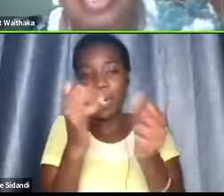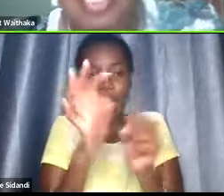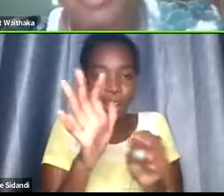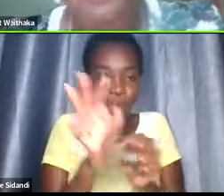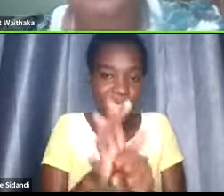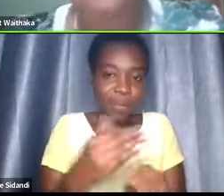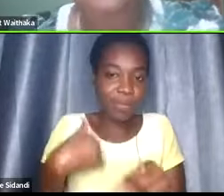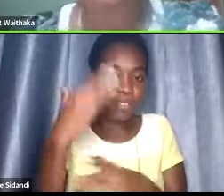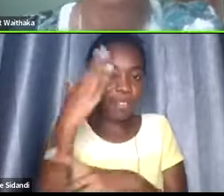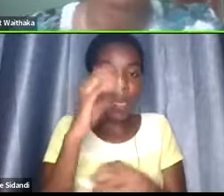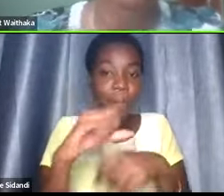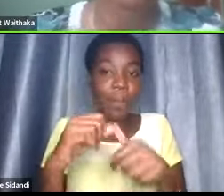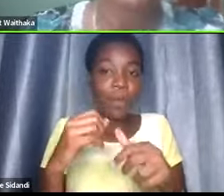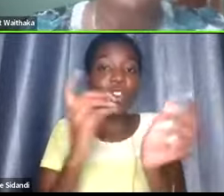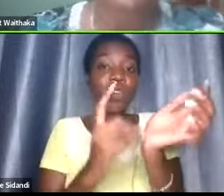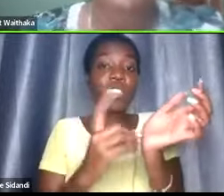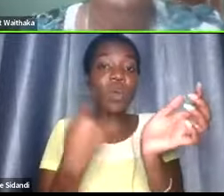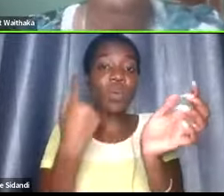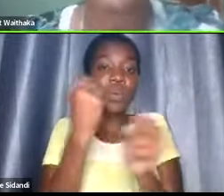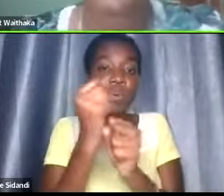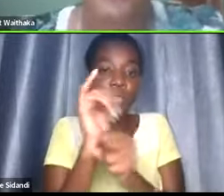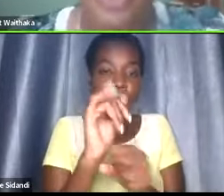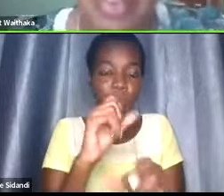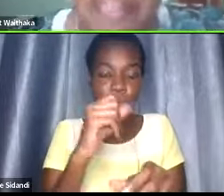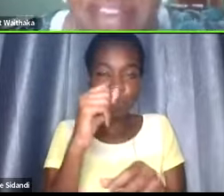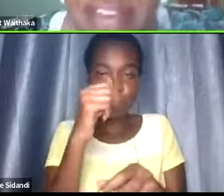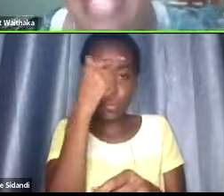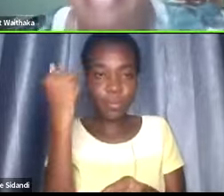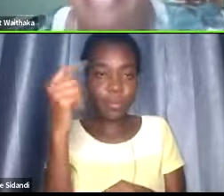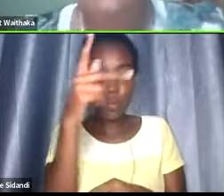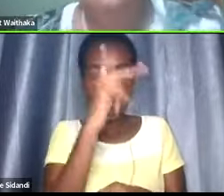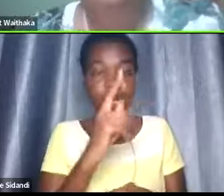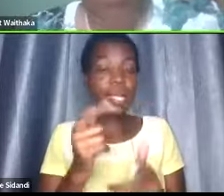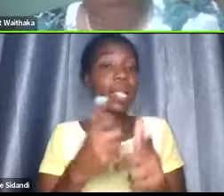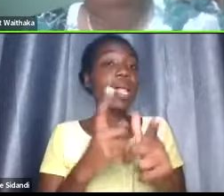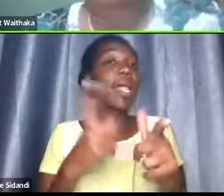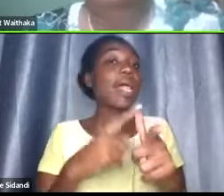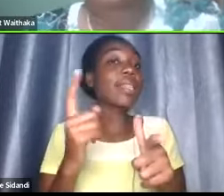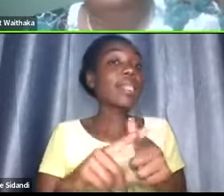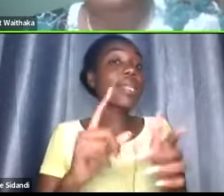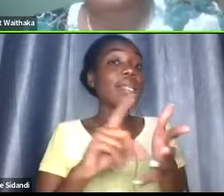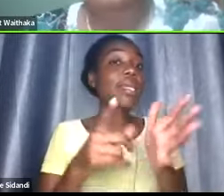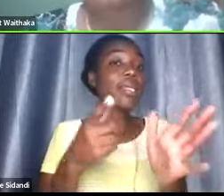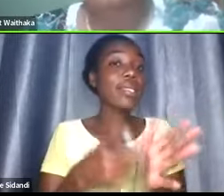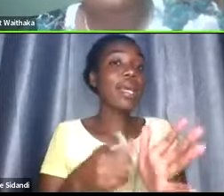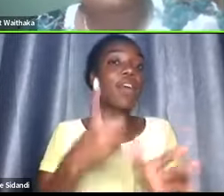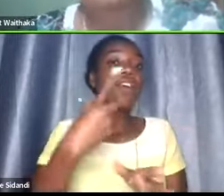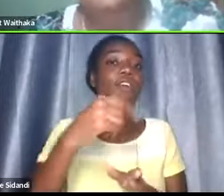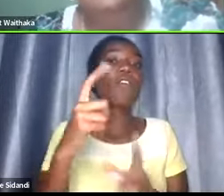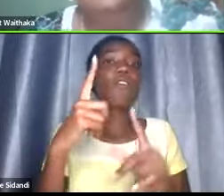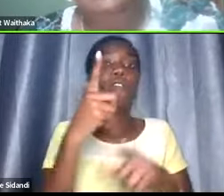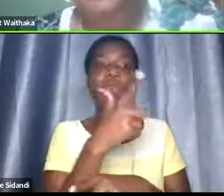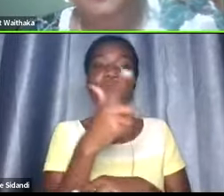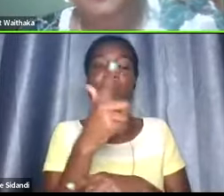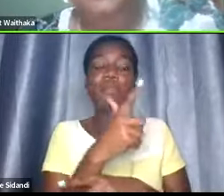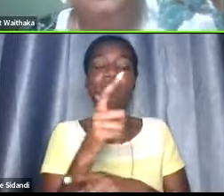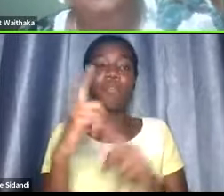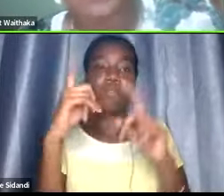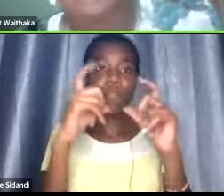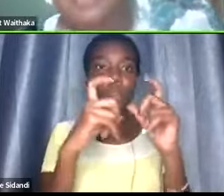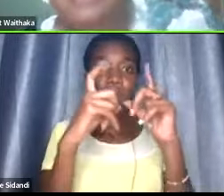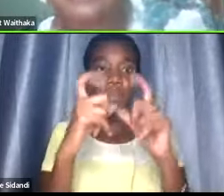did that because of the parents, because the family was that, and then he went to photography after that. So many times our children, we are